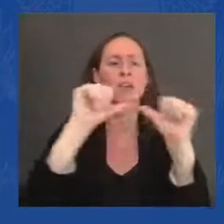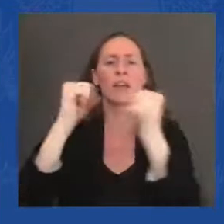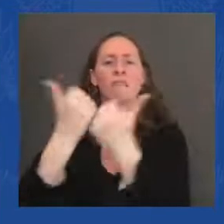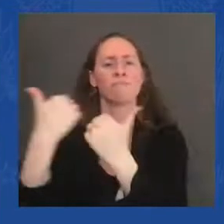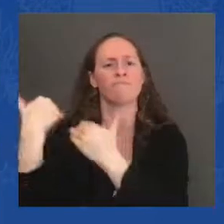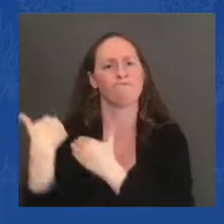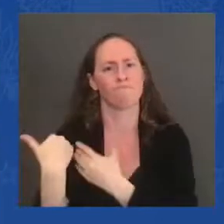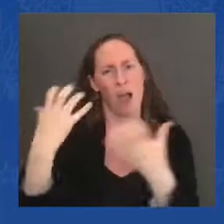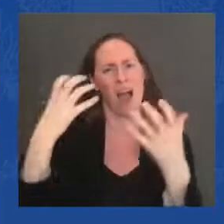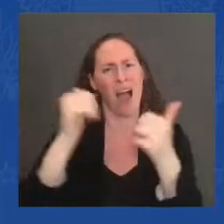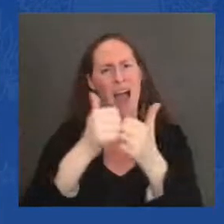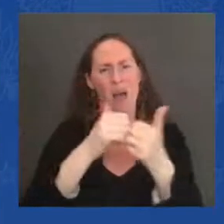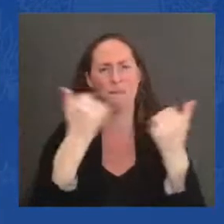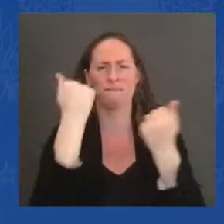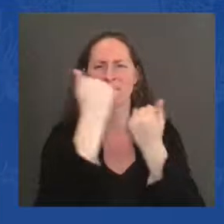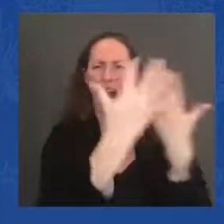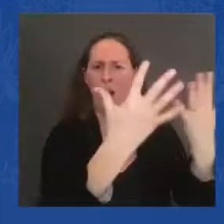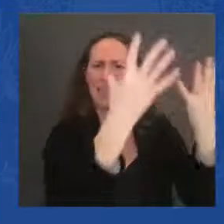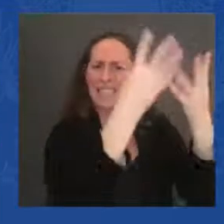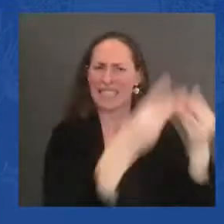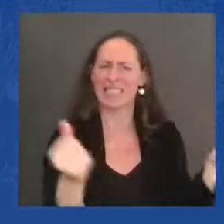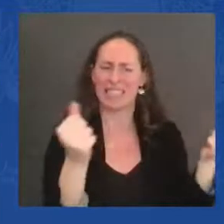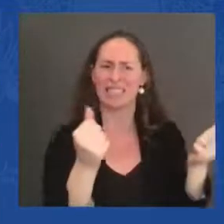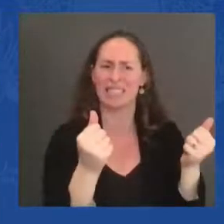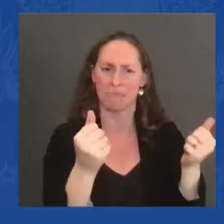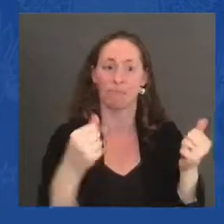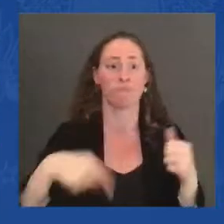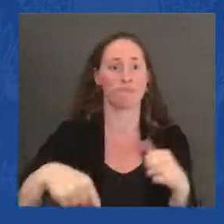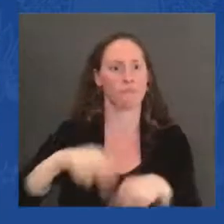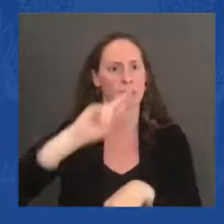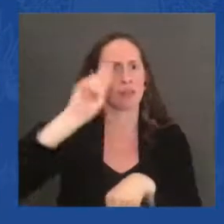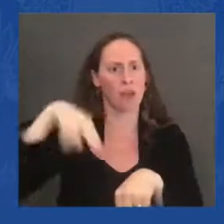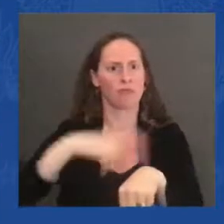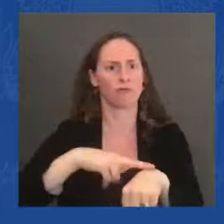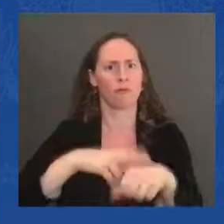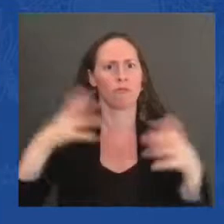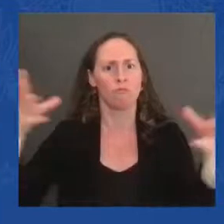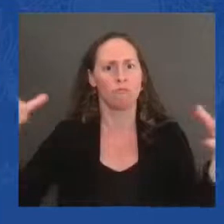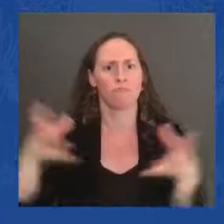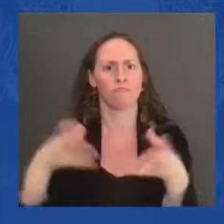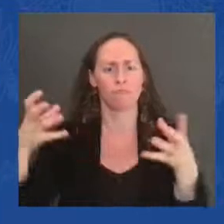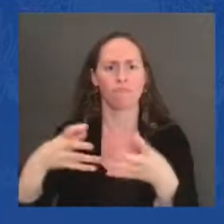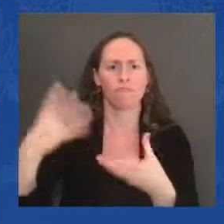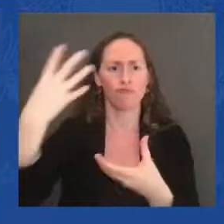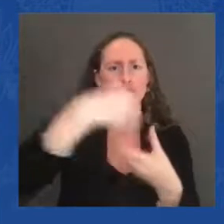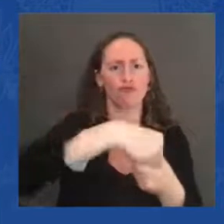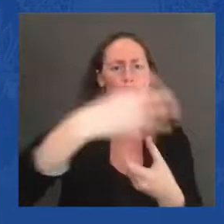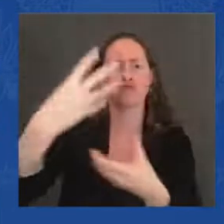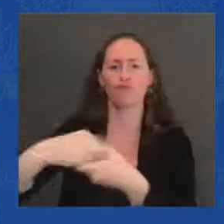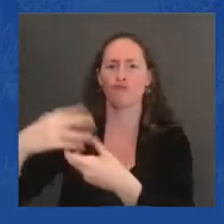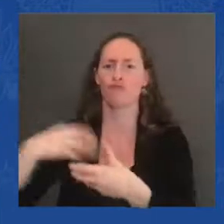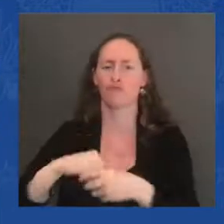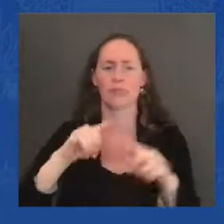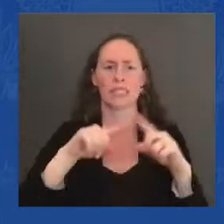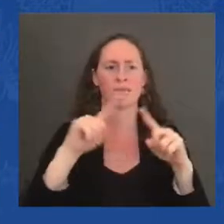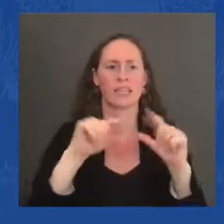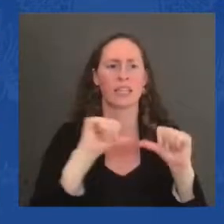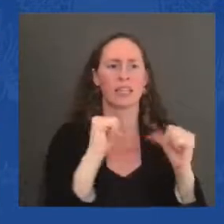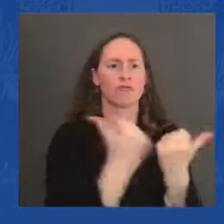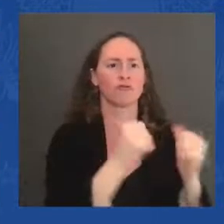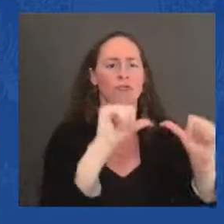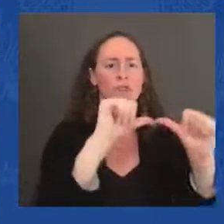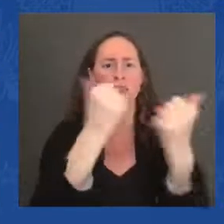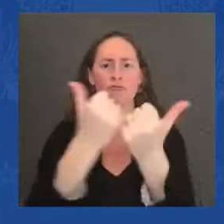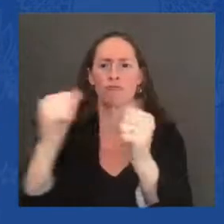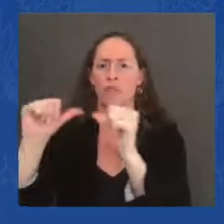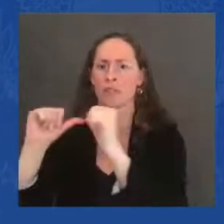fire director who sits on NMAC and helps to decide each day the priorities that occur in this nation.